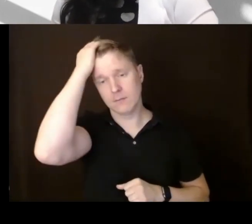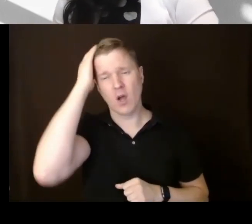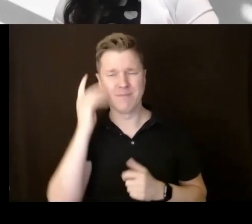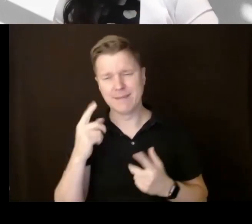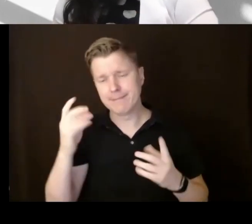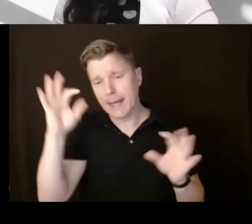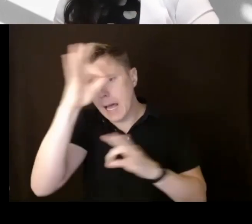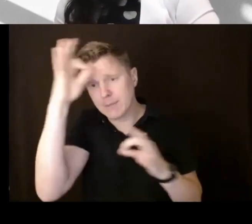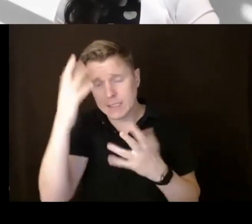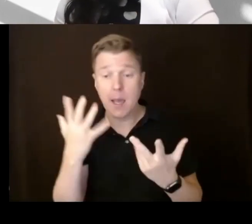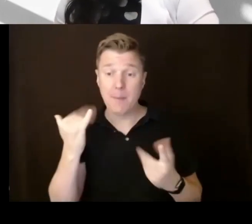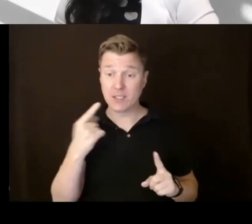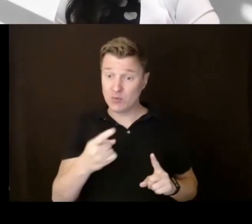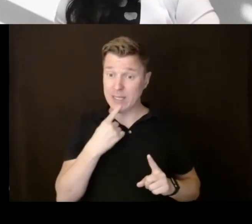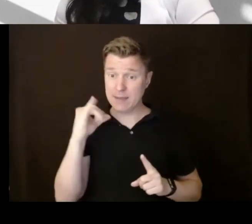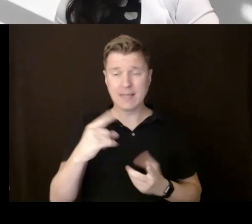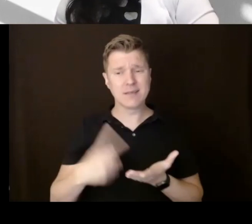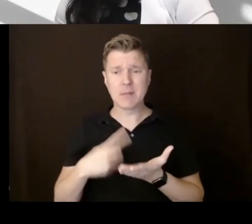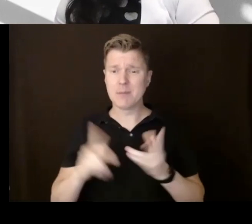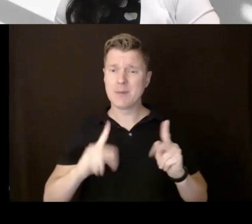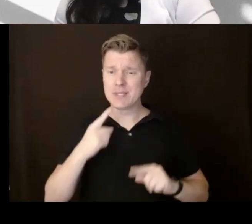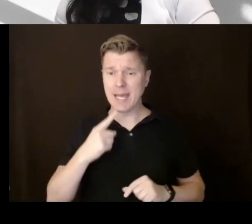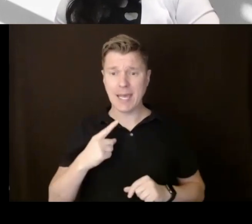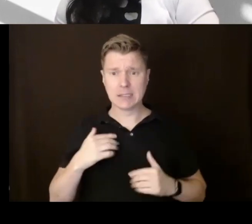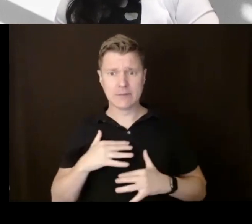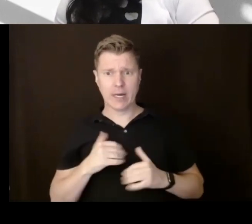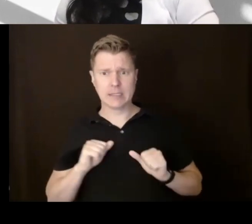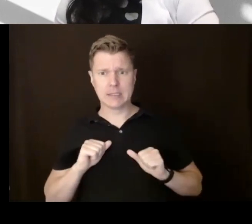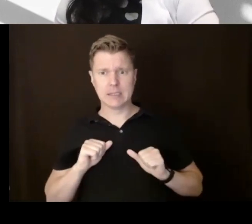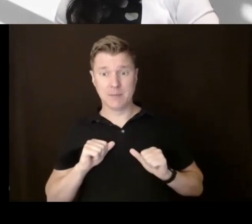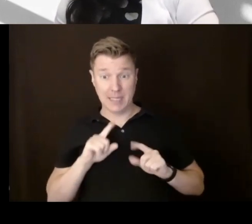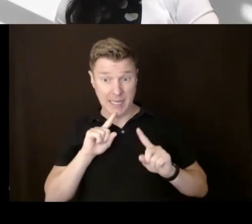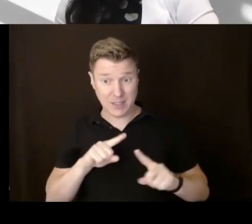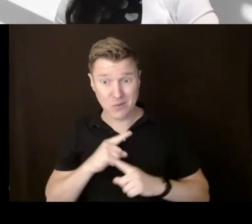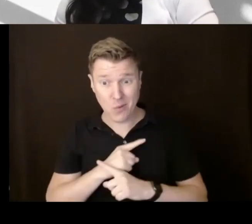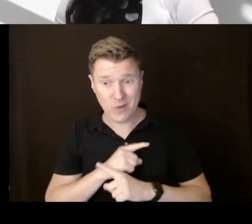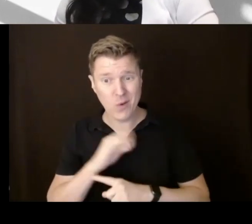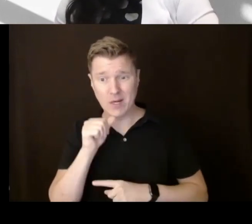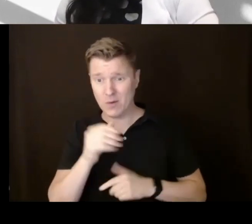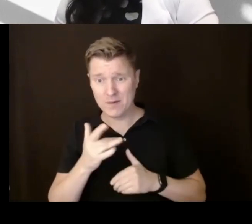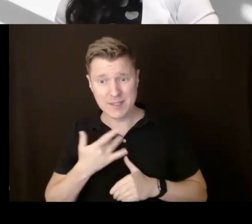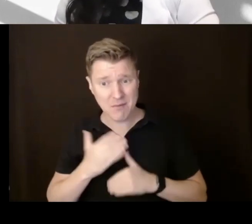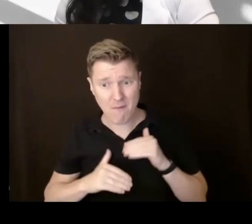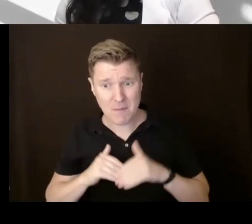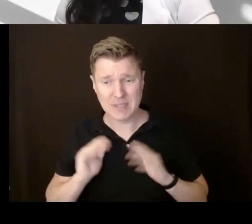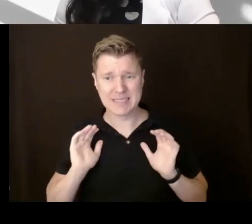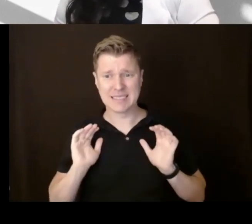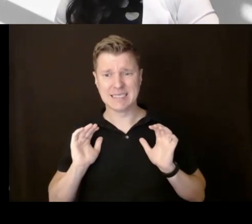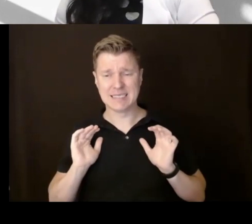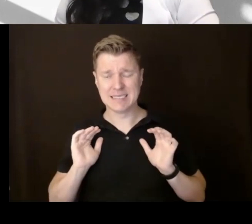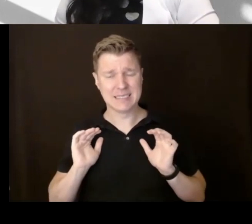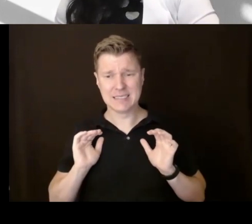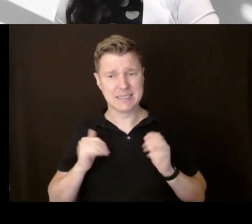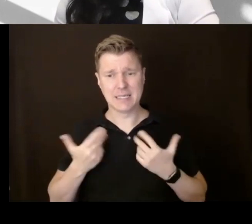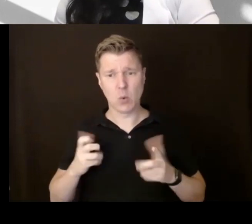you said is that sometimes people, you know, they may be afraid, or they just may feel uncomfortable for whatever reason to speak up and